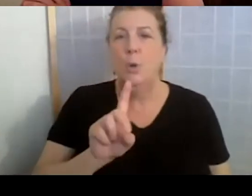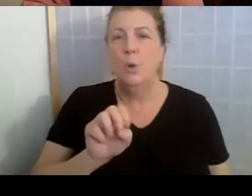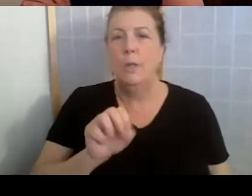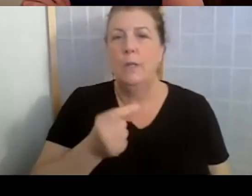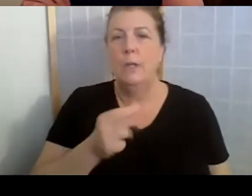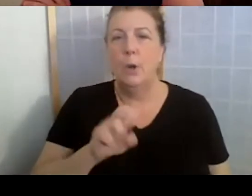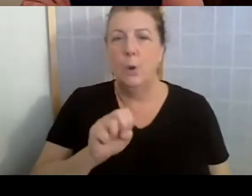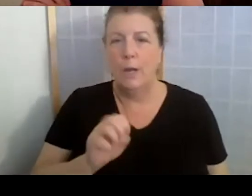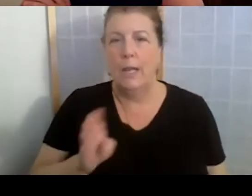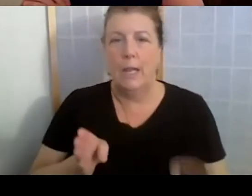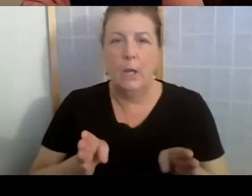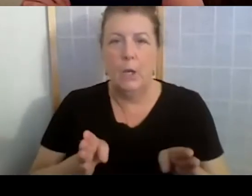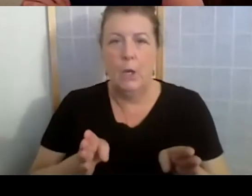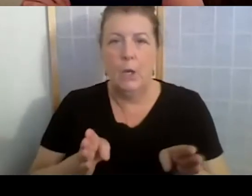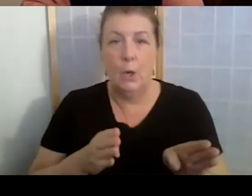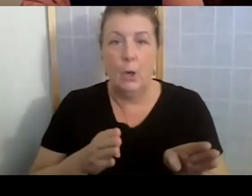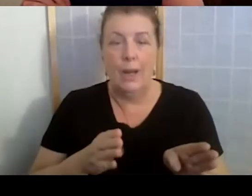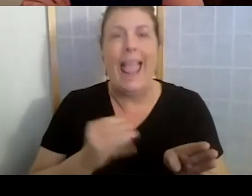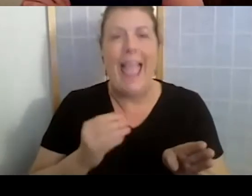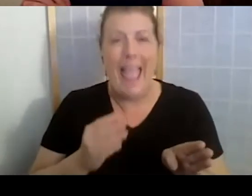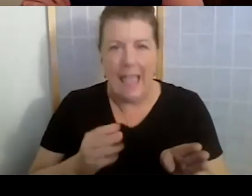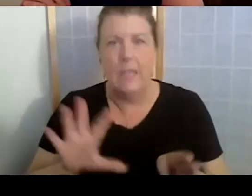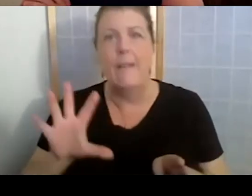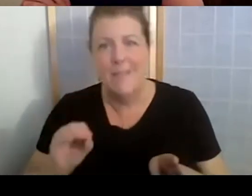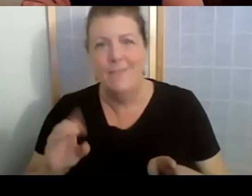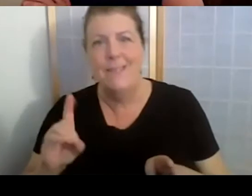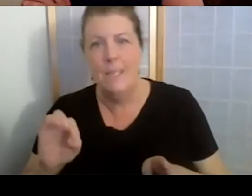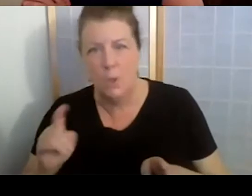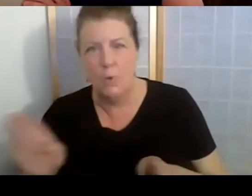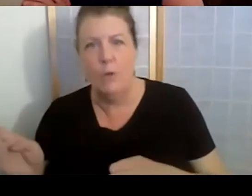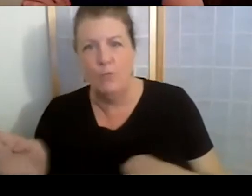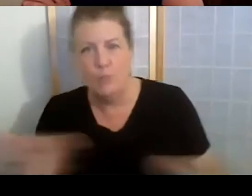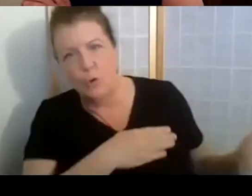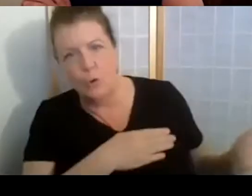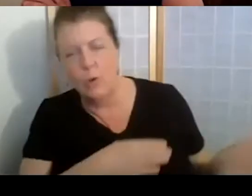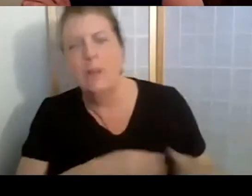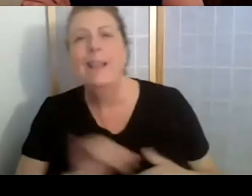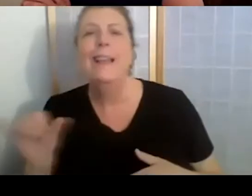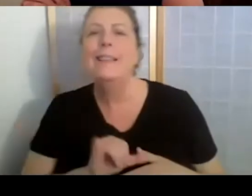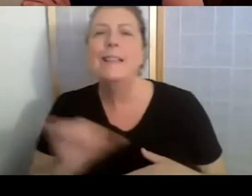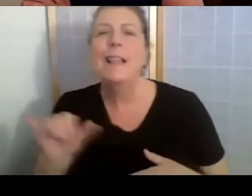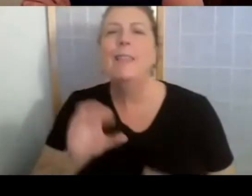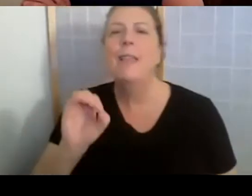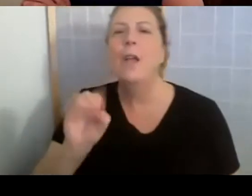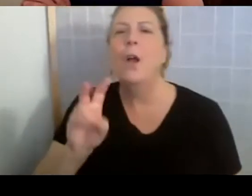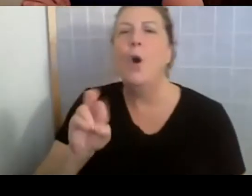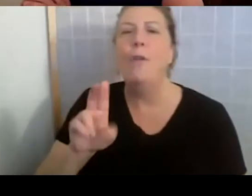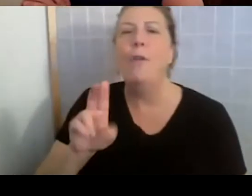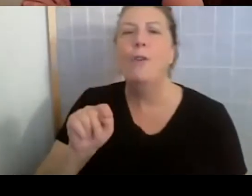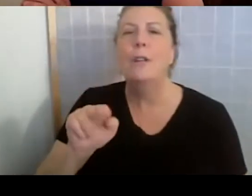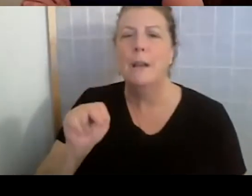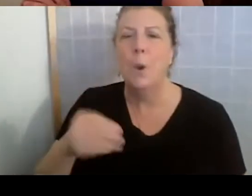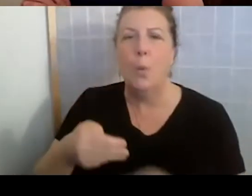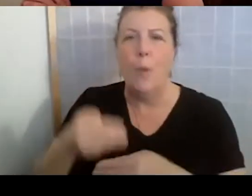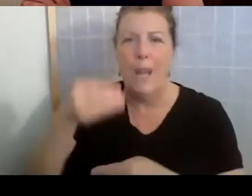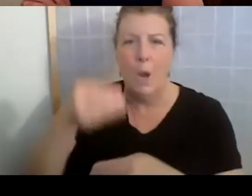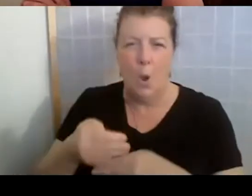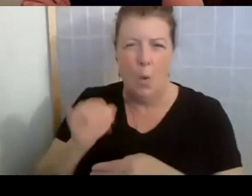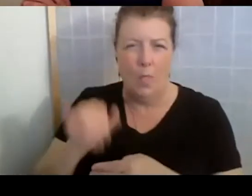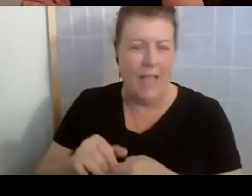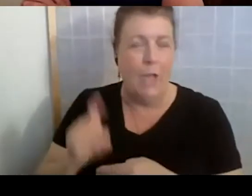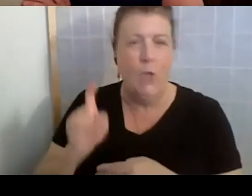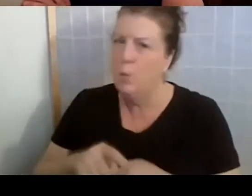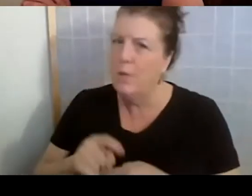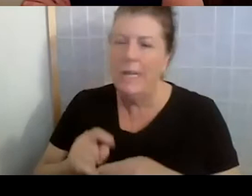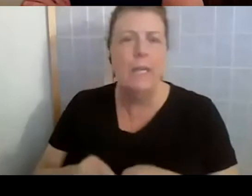Overton window in the sense that, like, you need the fringe radicals to push mainstream politics a